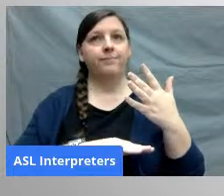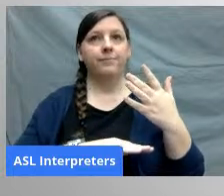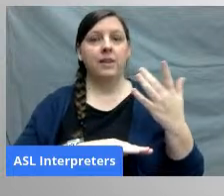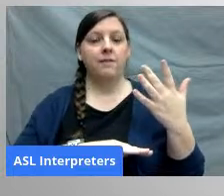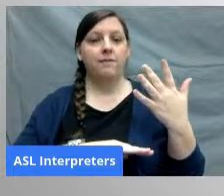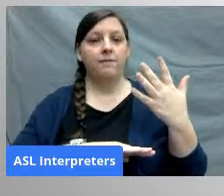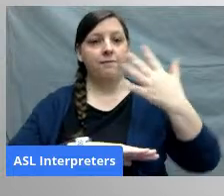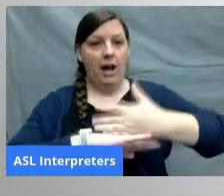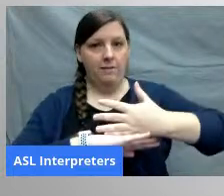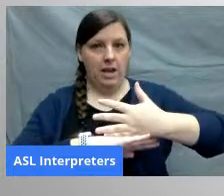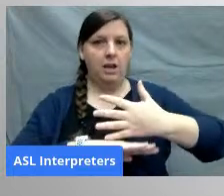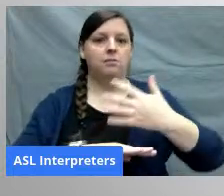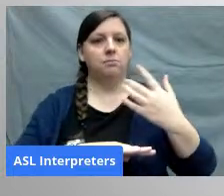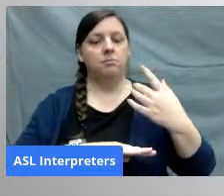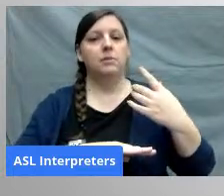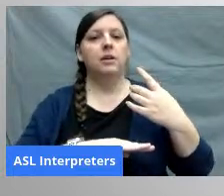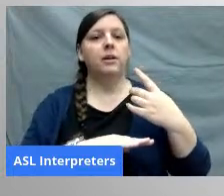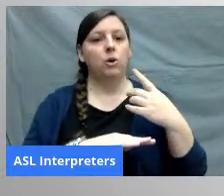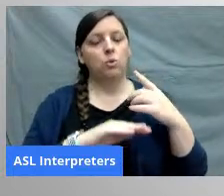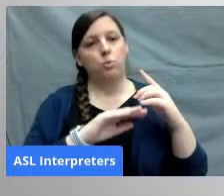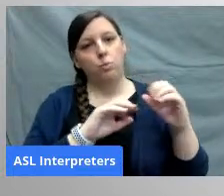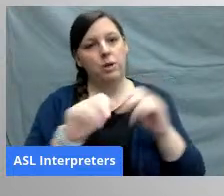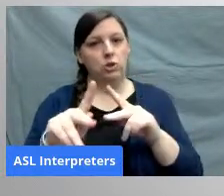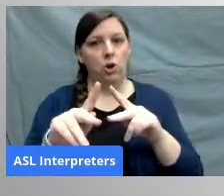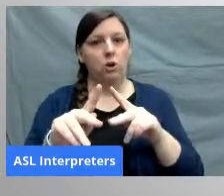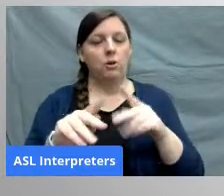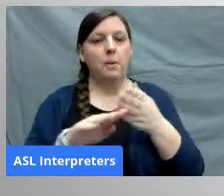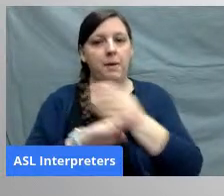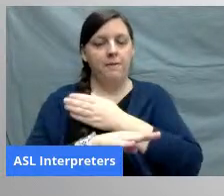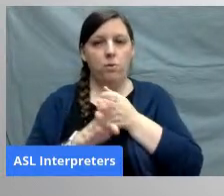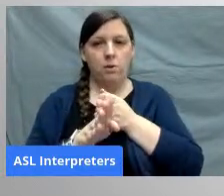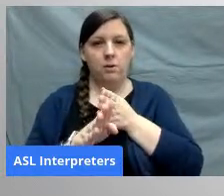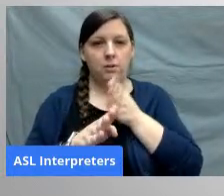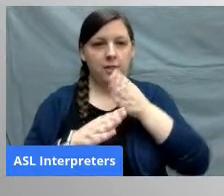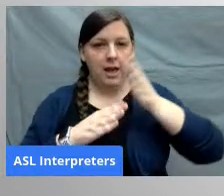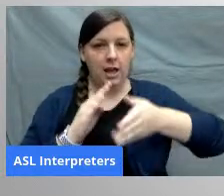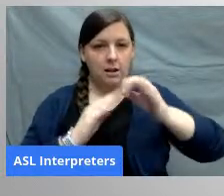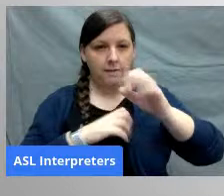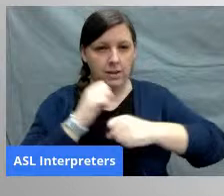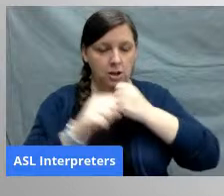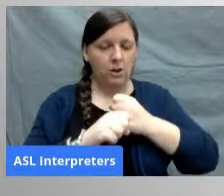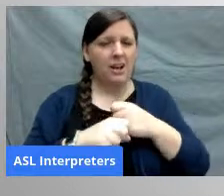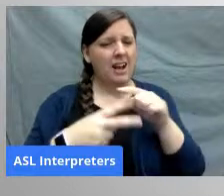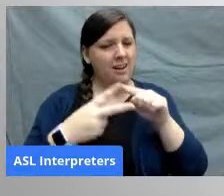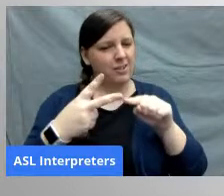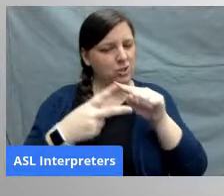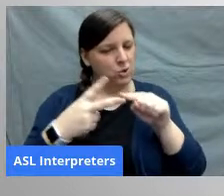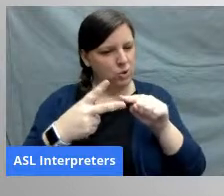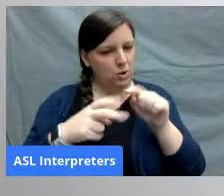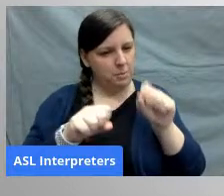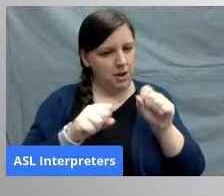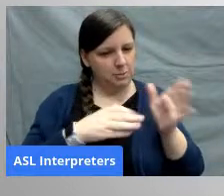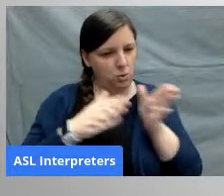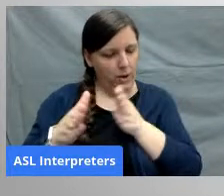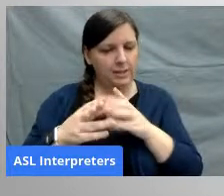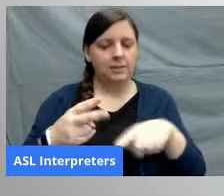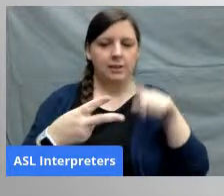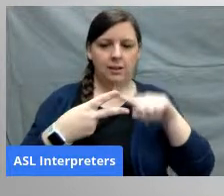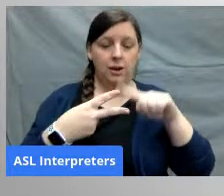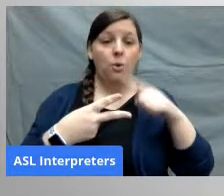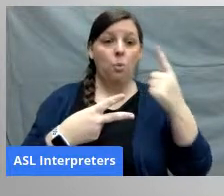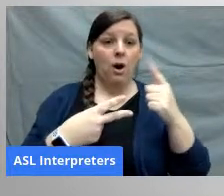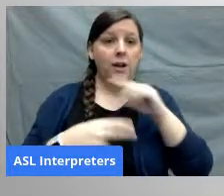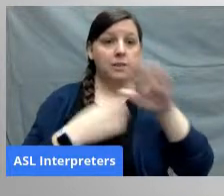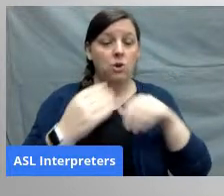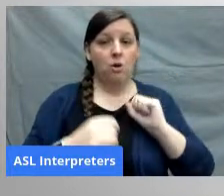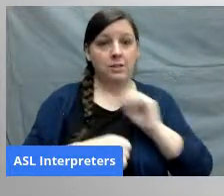two pathways in which to do that. One is from having our staff vaccinated, as Amy